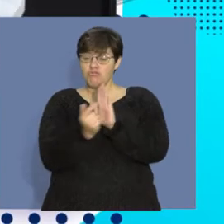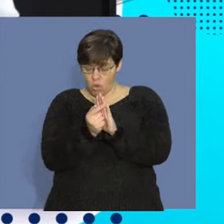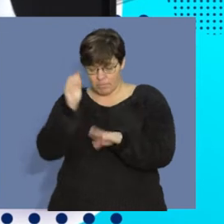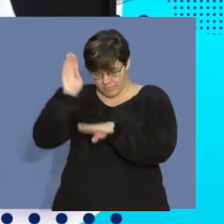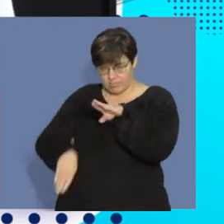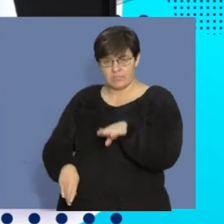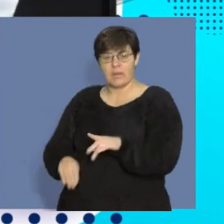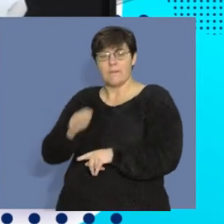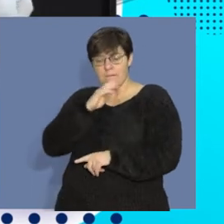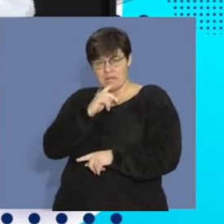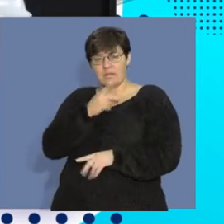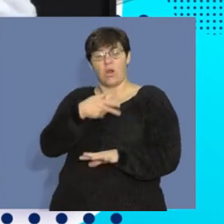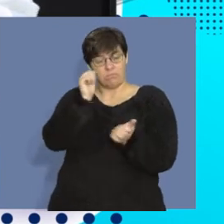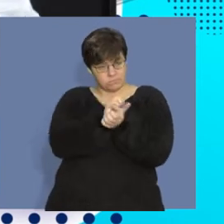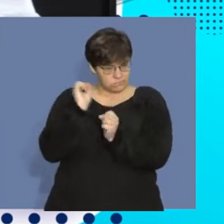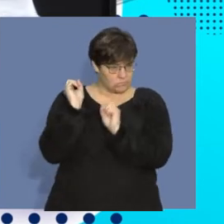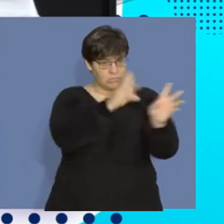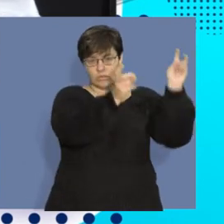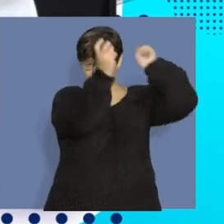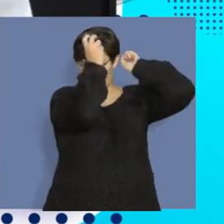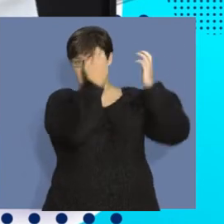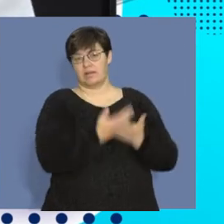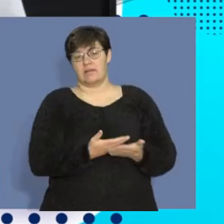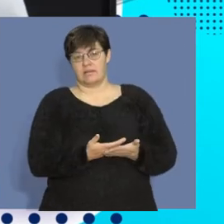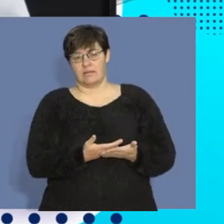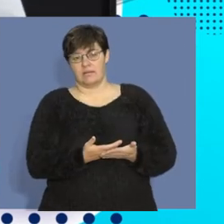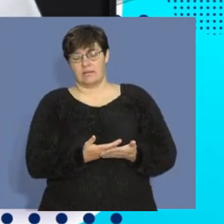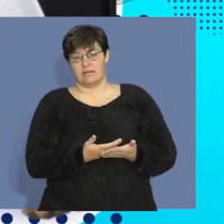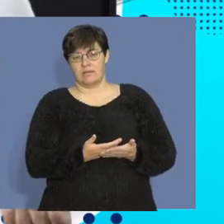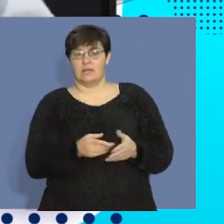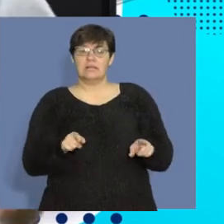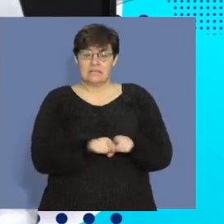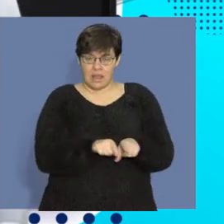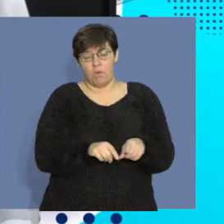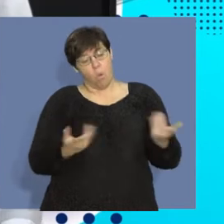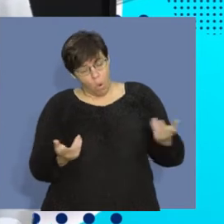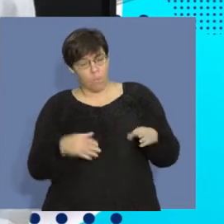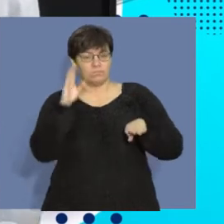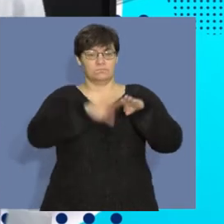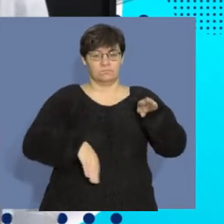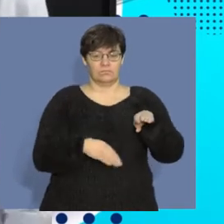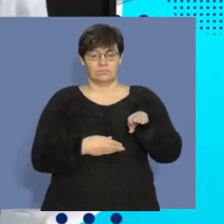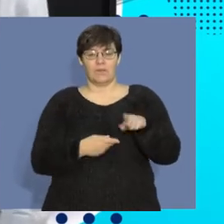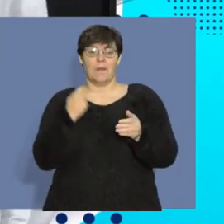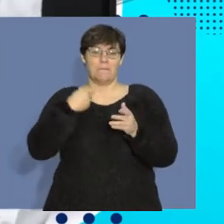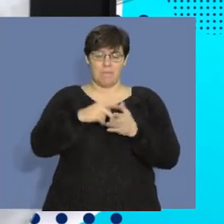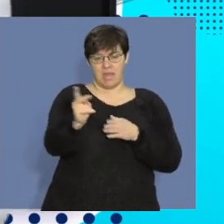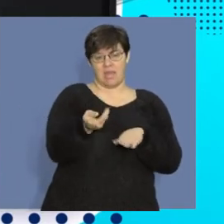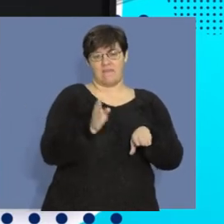a crime. You can serve jail time for it, and obviously fines could be imposed on